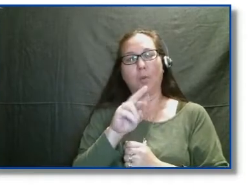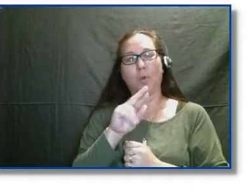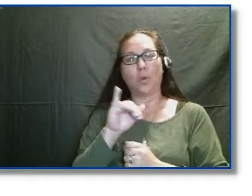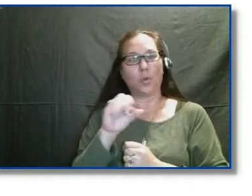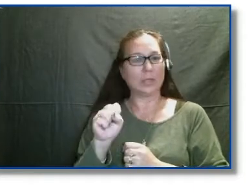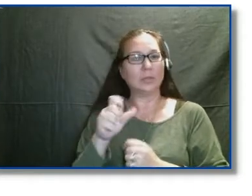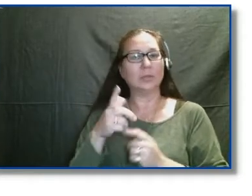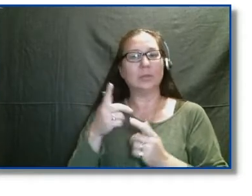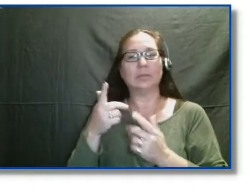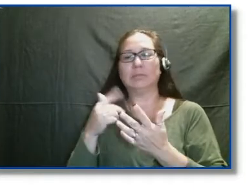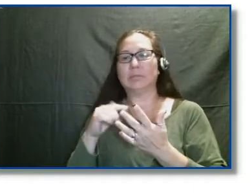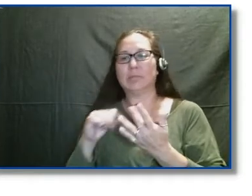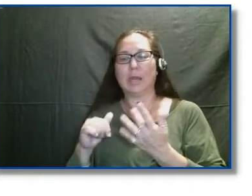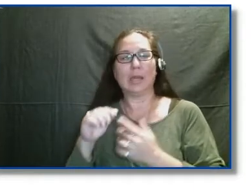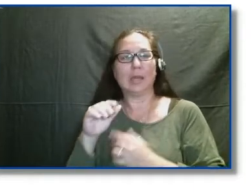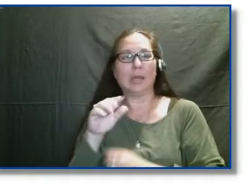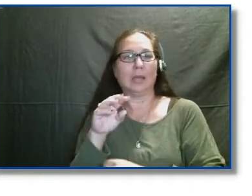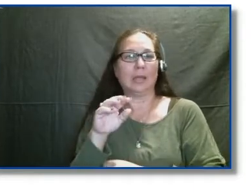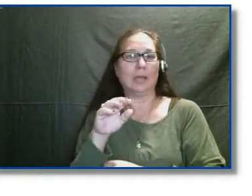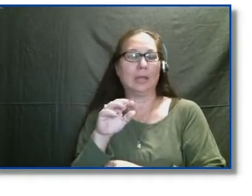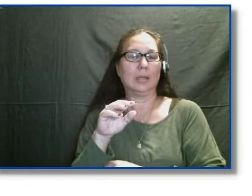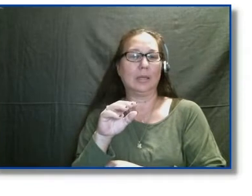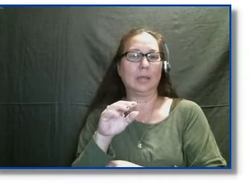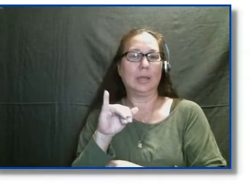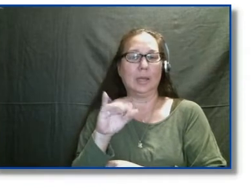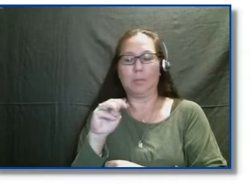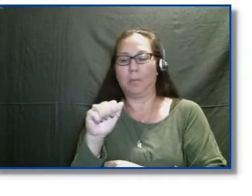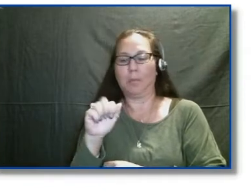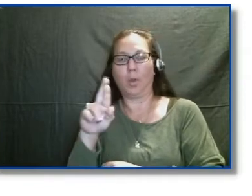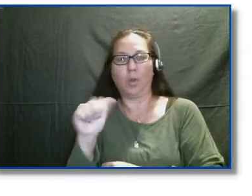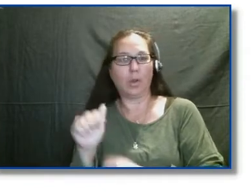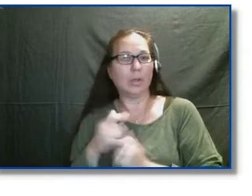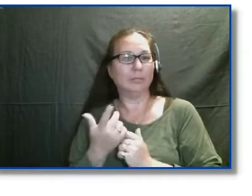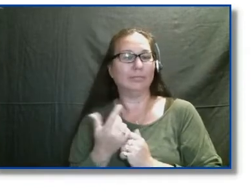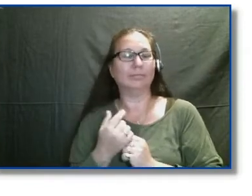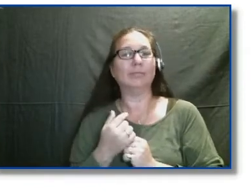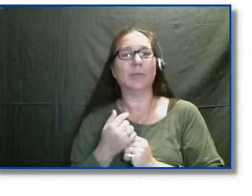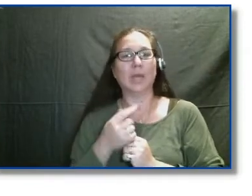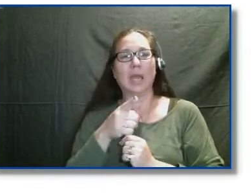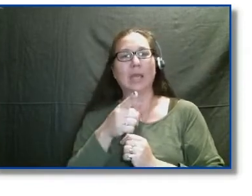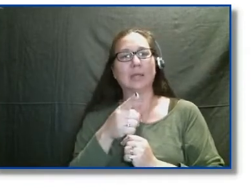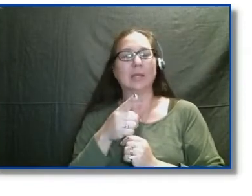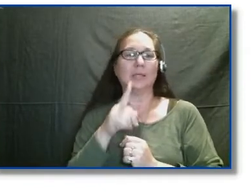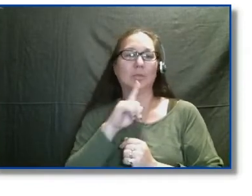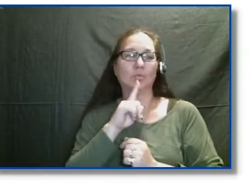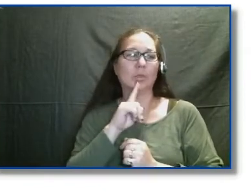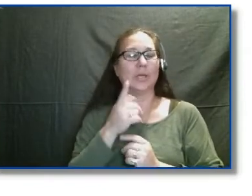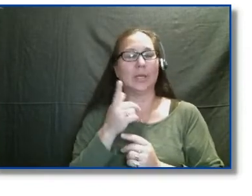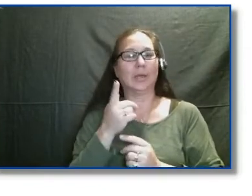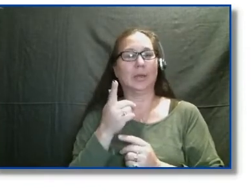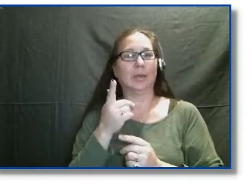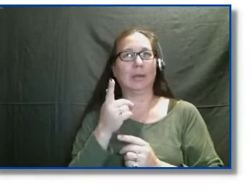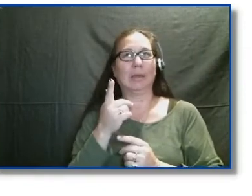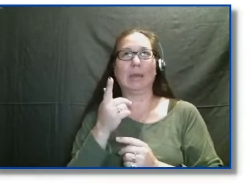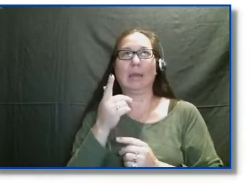MIT visiting artist fellowship between 2018